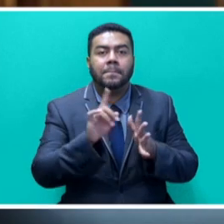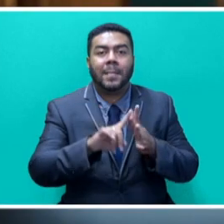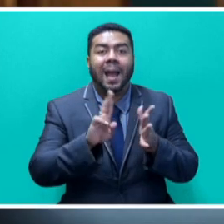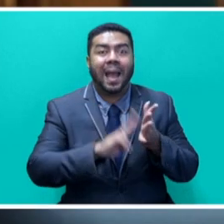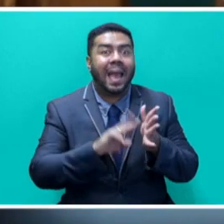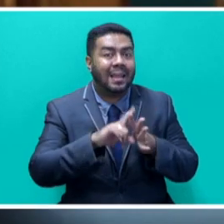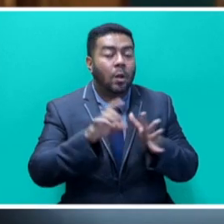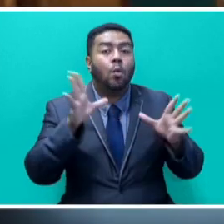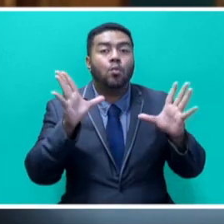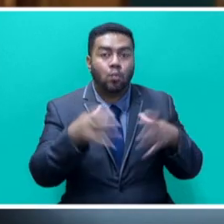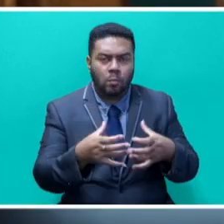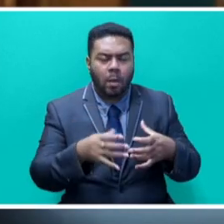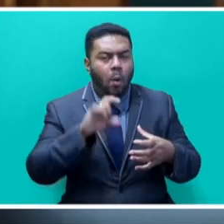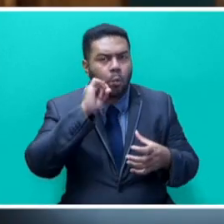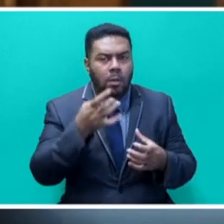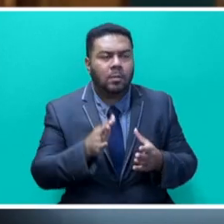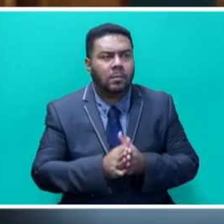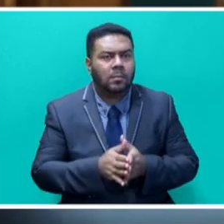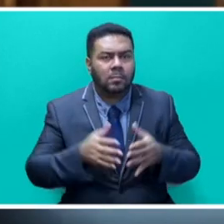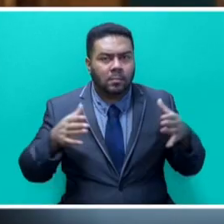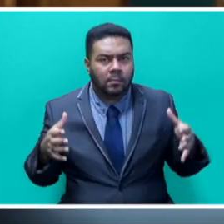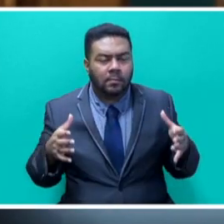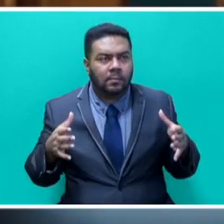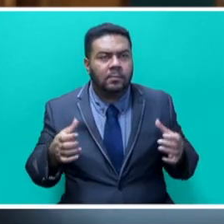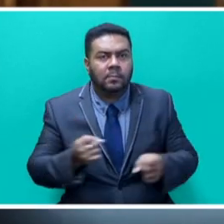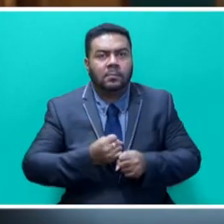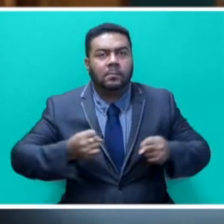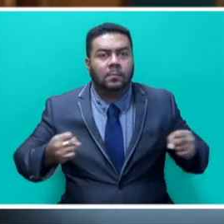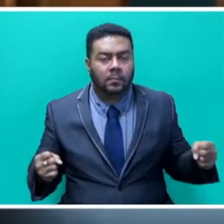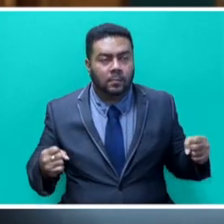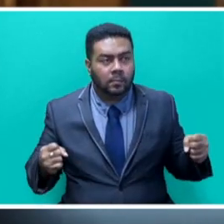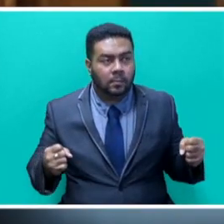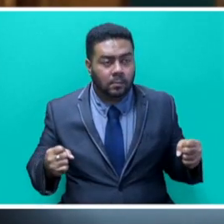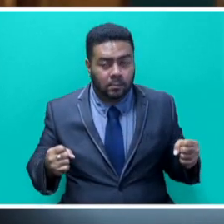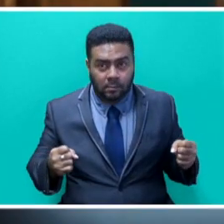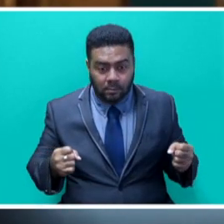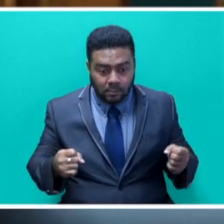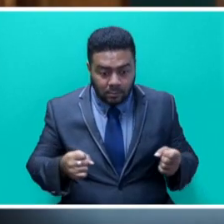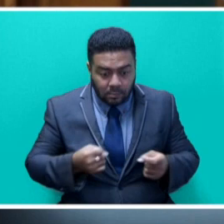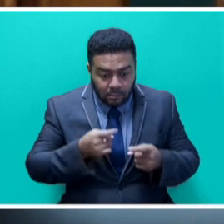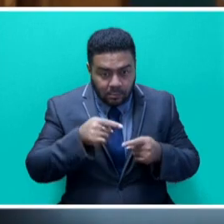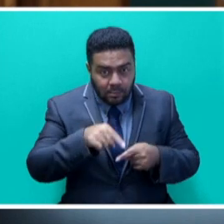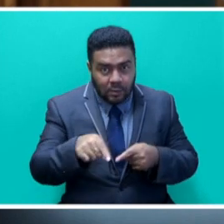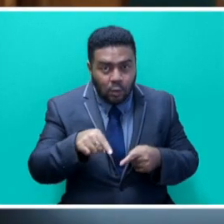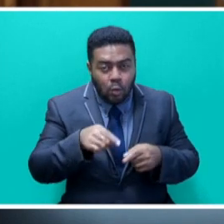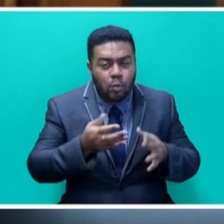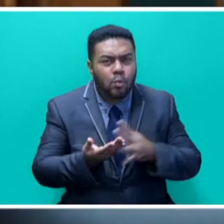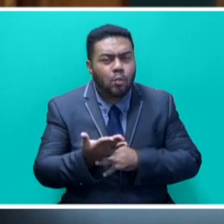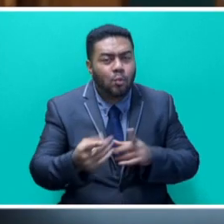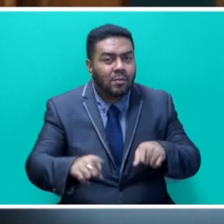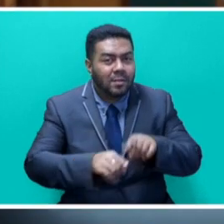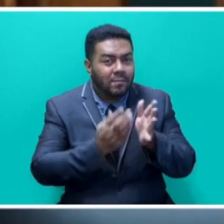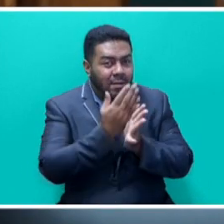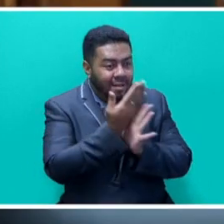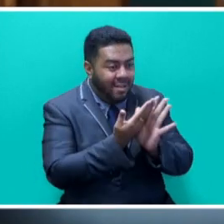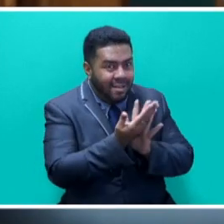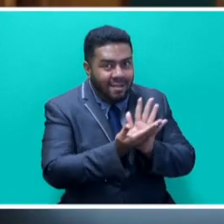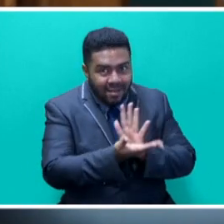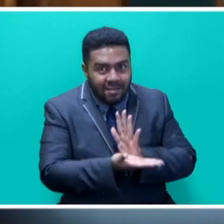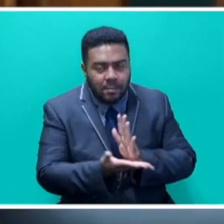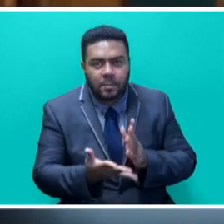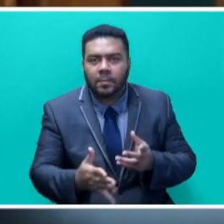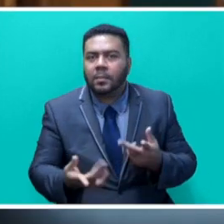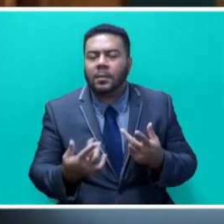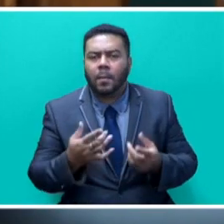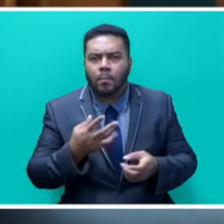the largest independent power producer in Fiji. Through its biomass power plant, the group has